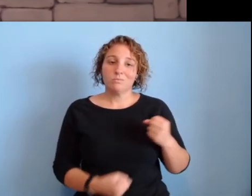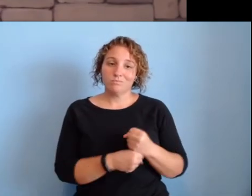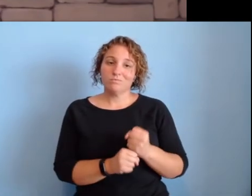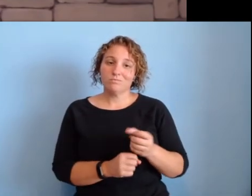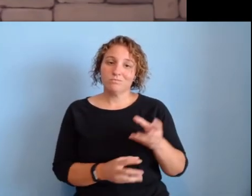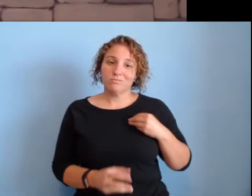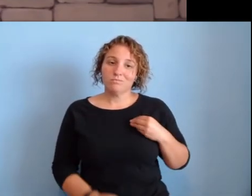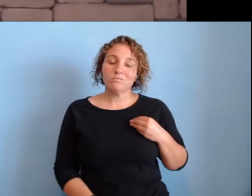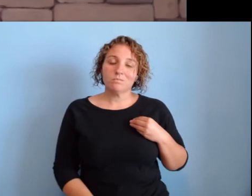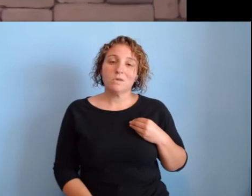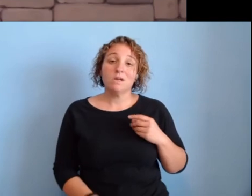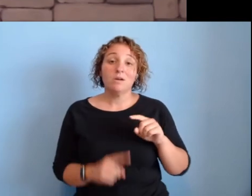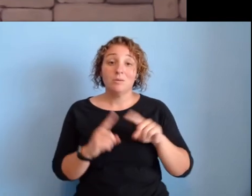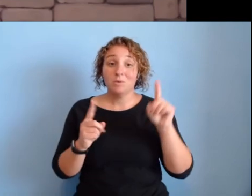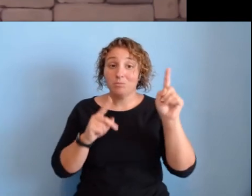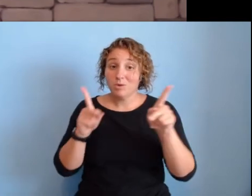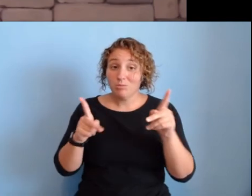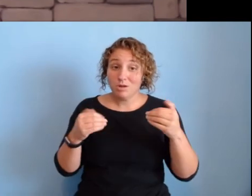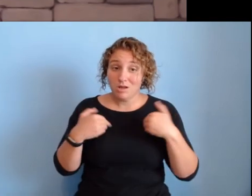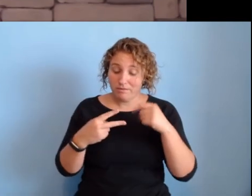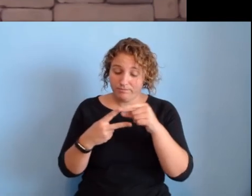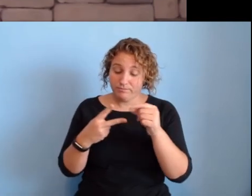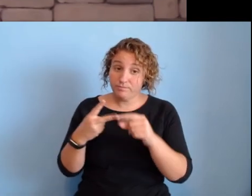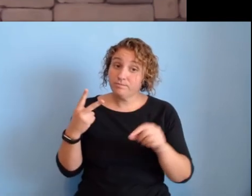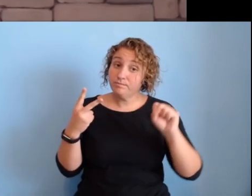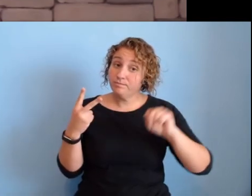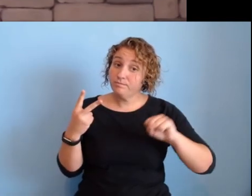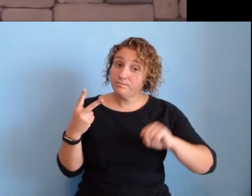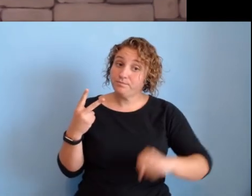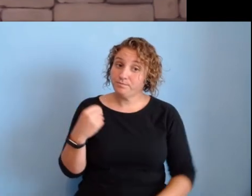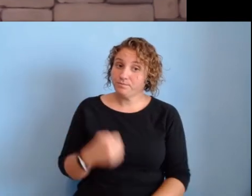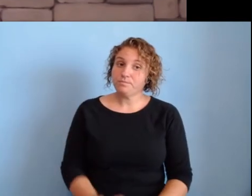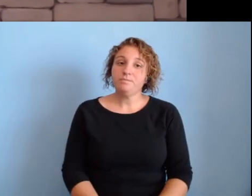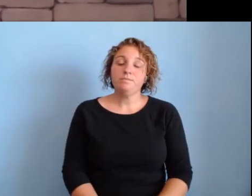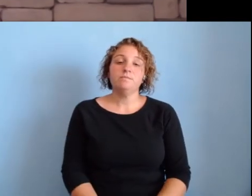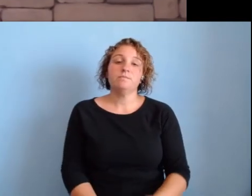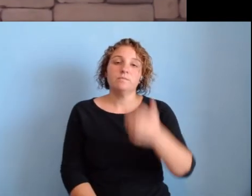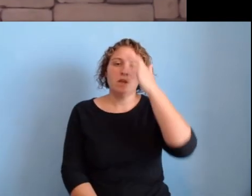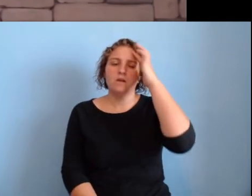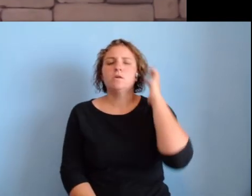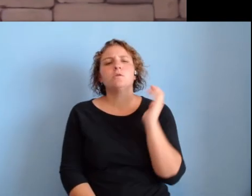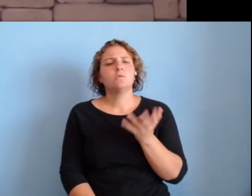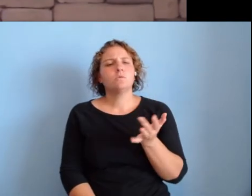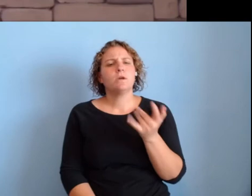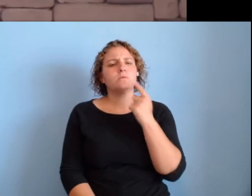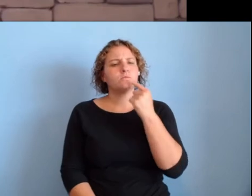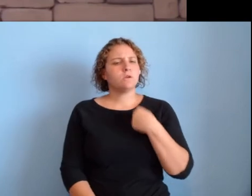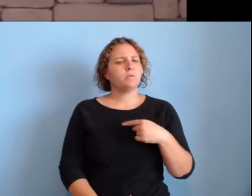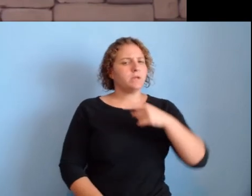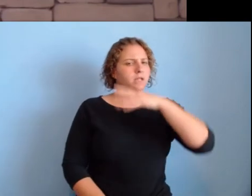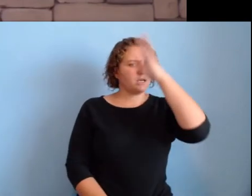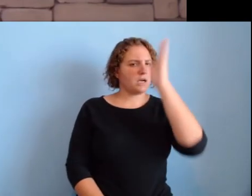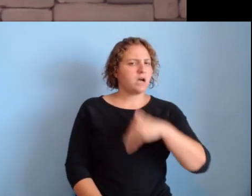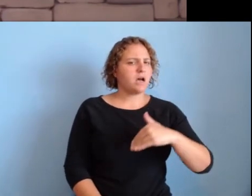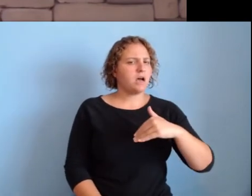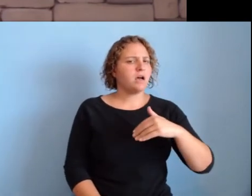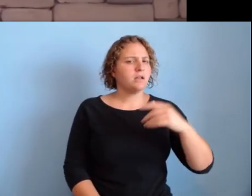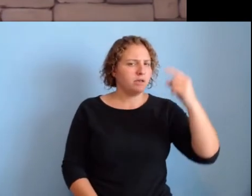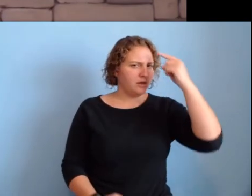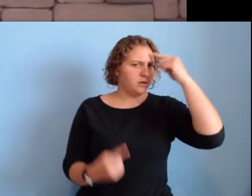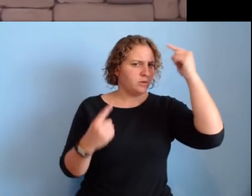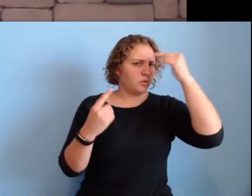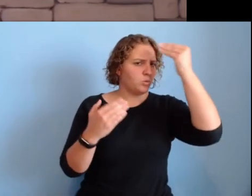But he gave him the ability to choose. Wait a minute, wait a minute. So you mean to tell me that God who's sovereign, omniscient, knows everything, knew that Adam and Eve